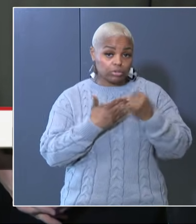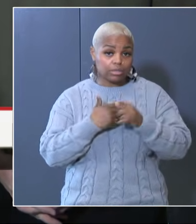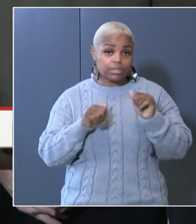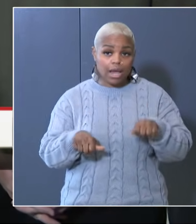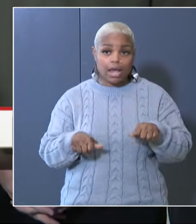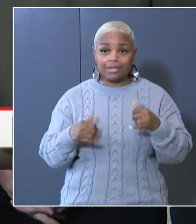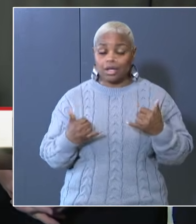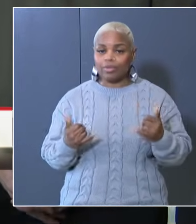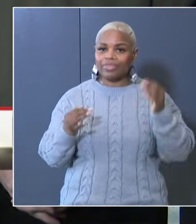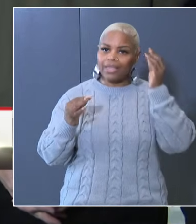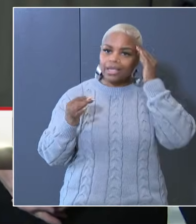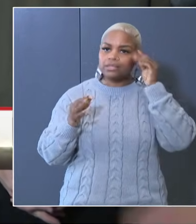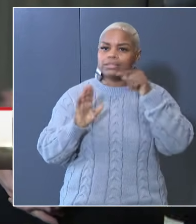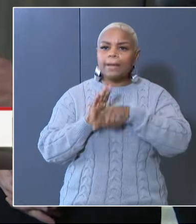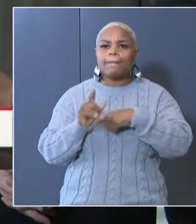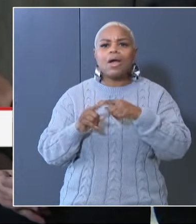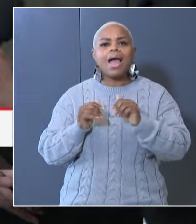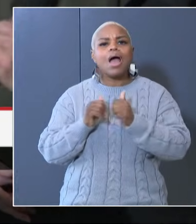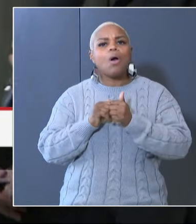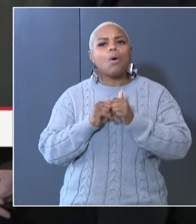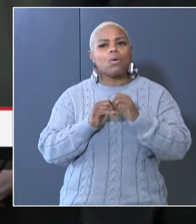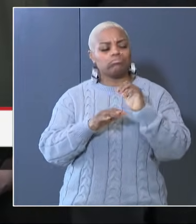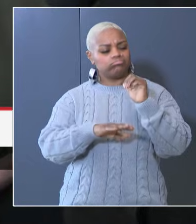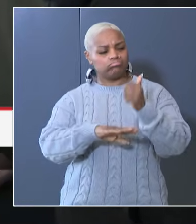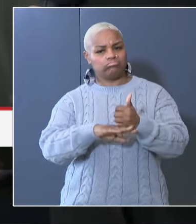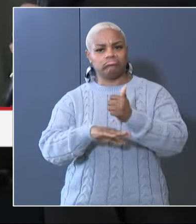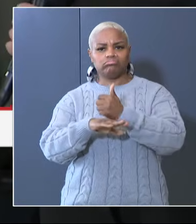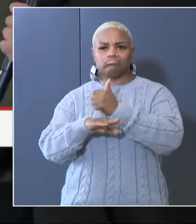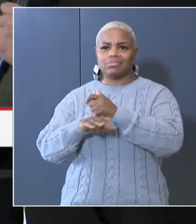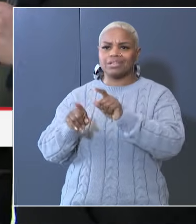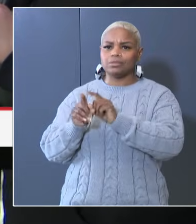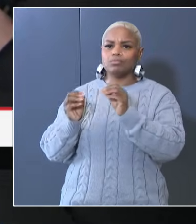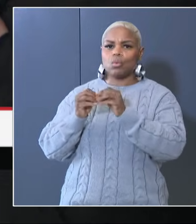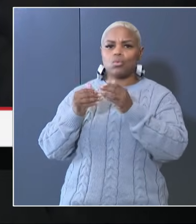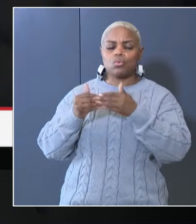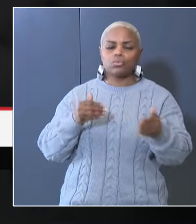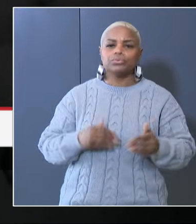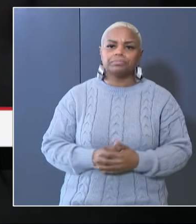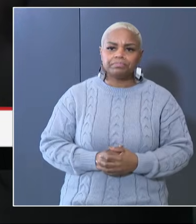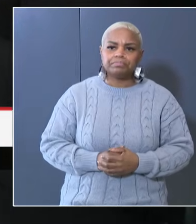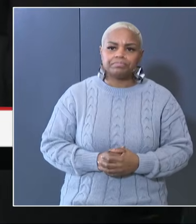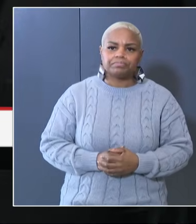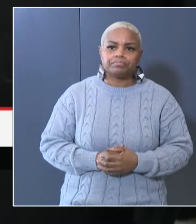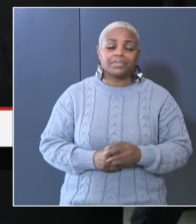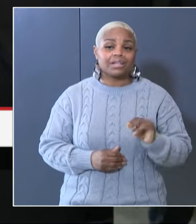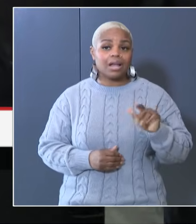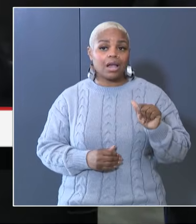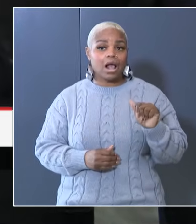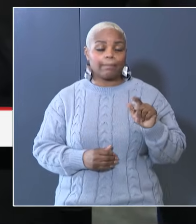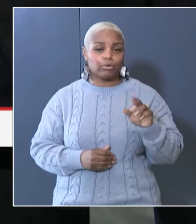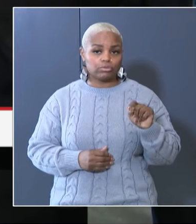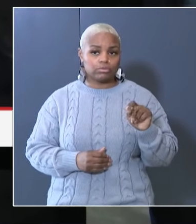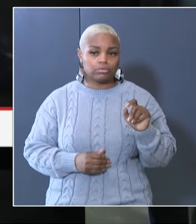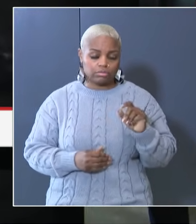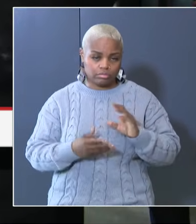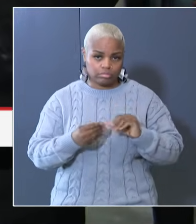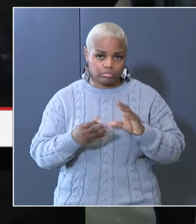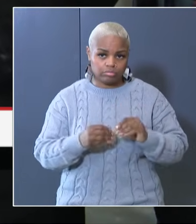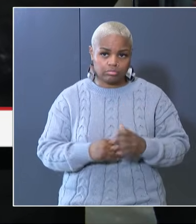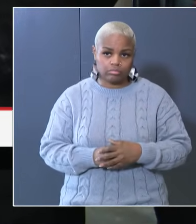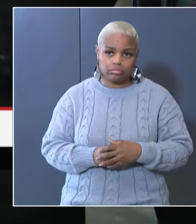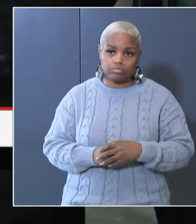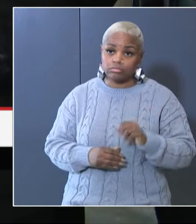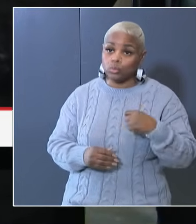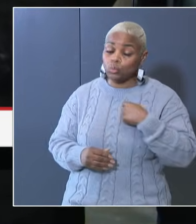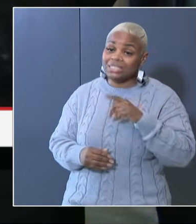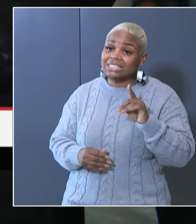to add? Yeah, I think this developer is incredibly committed to net zero, and they found a project and brought partners together where